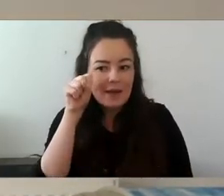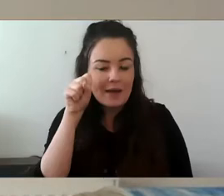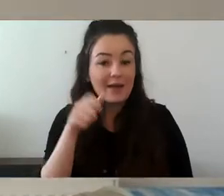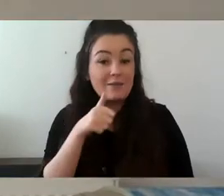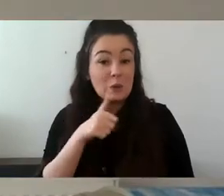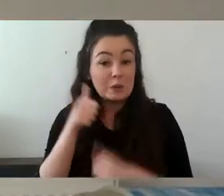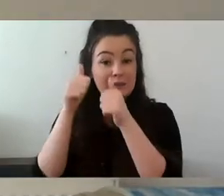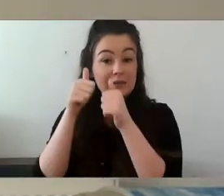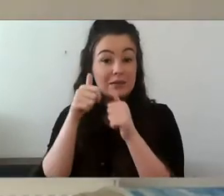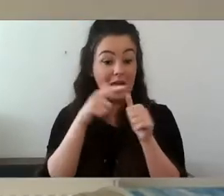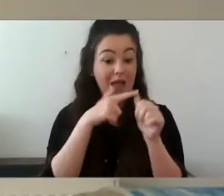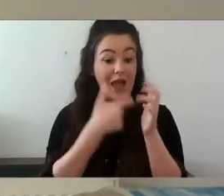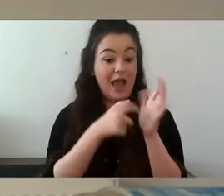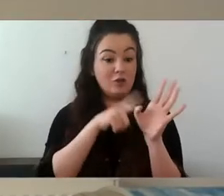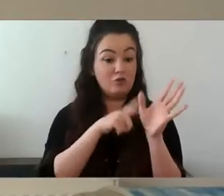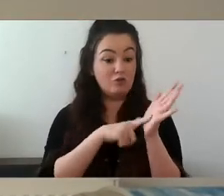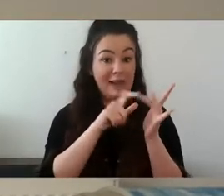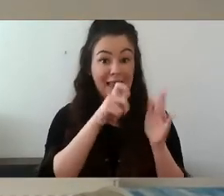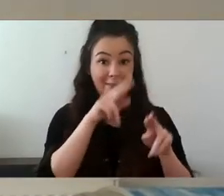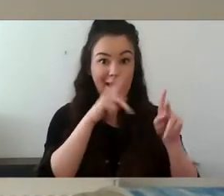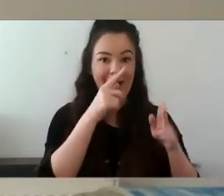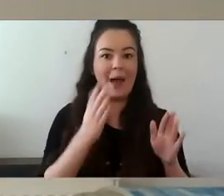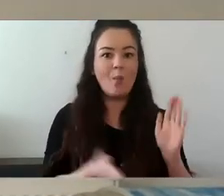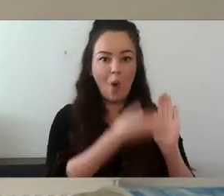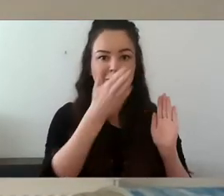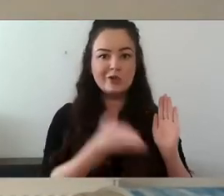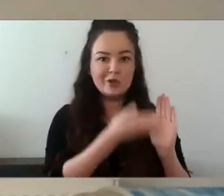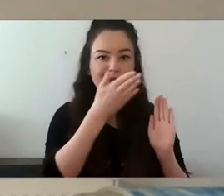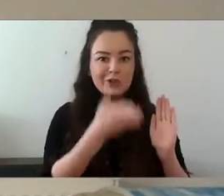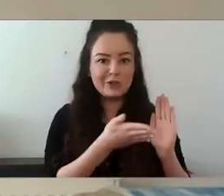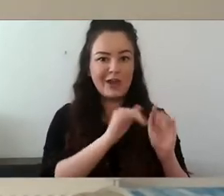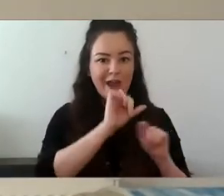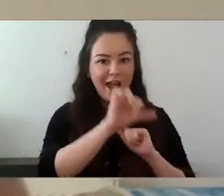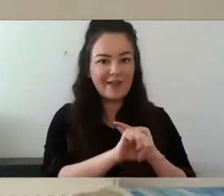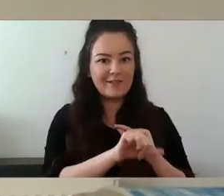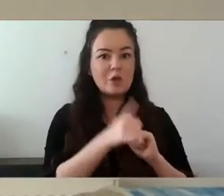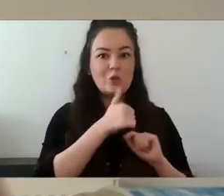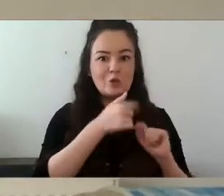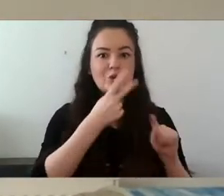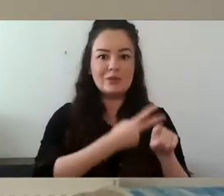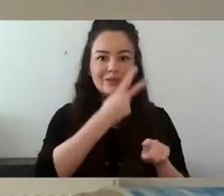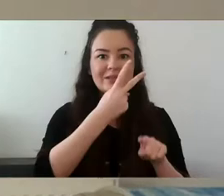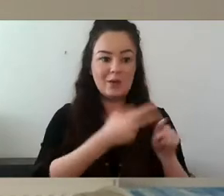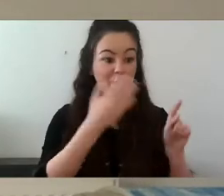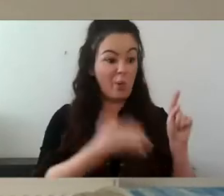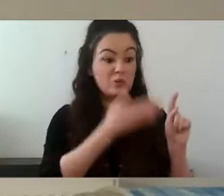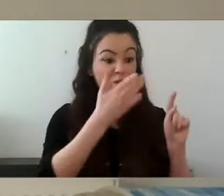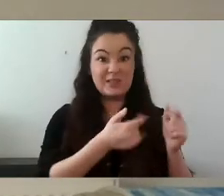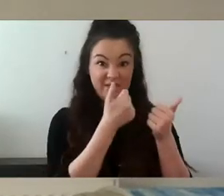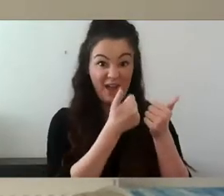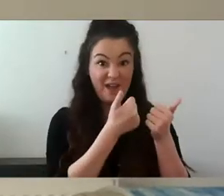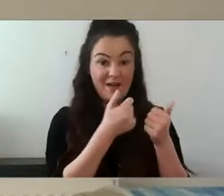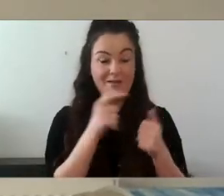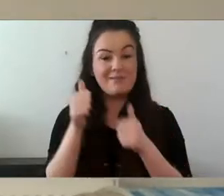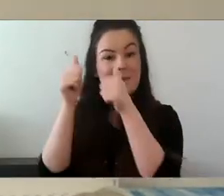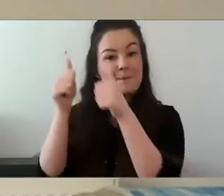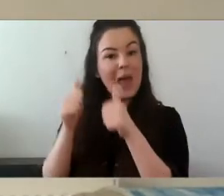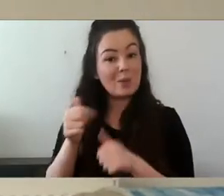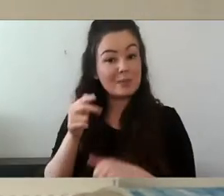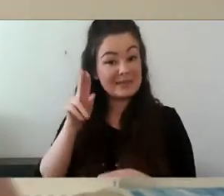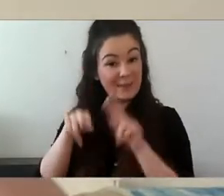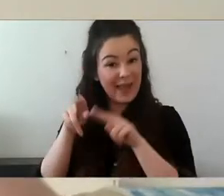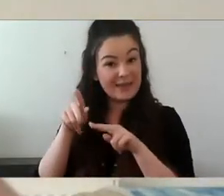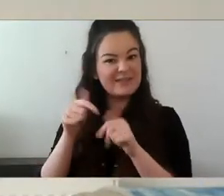if you use acrylic paints, you can wash the bag afterwards. And keep using it, keep washing, keep using it. If you use poster